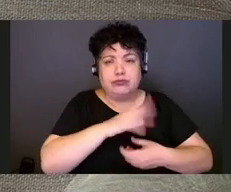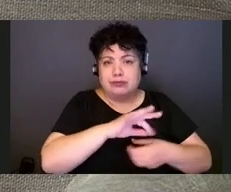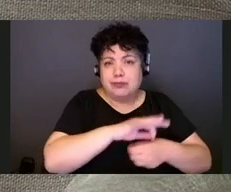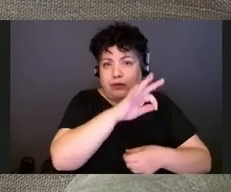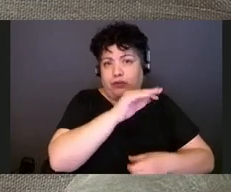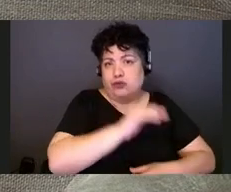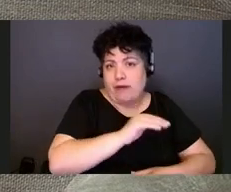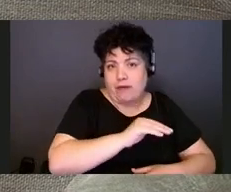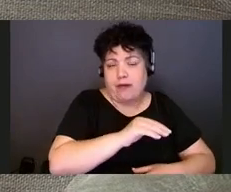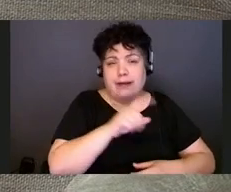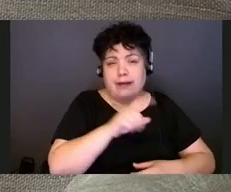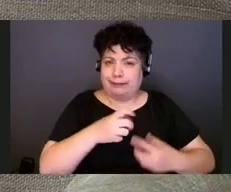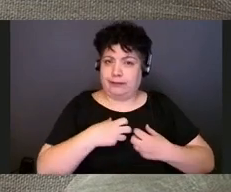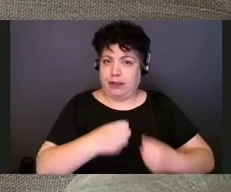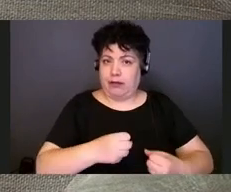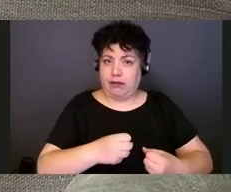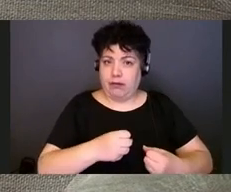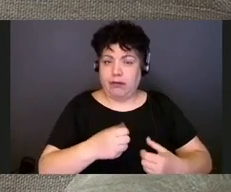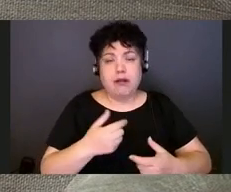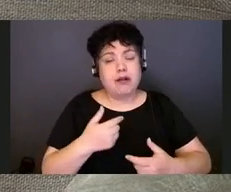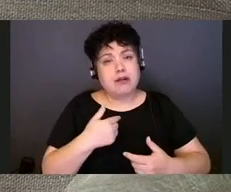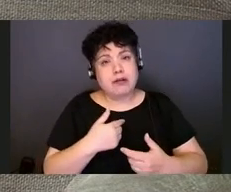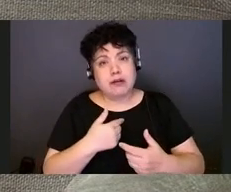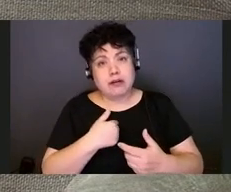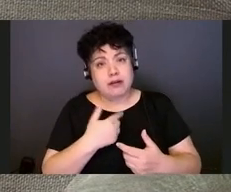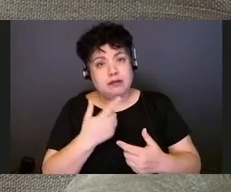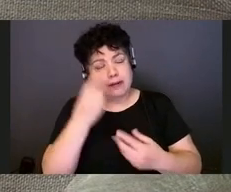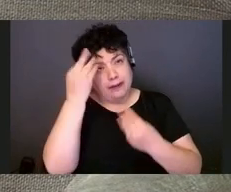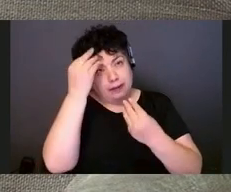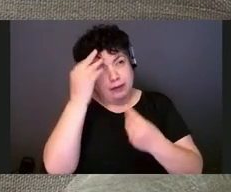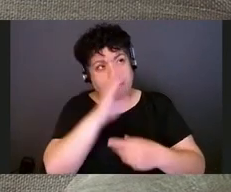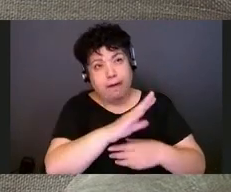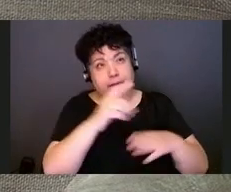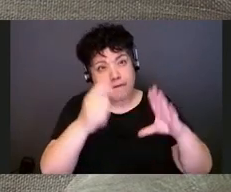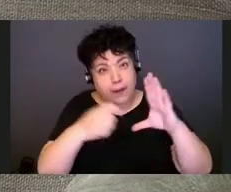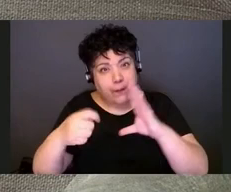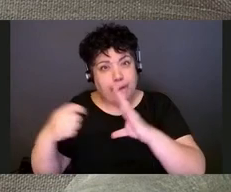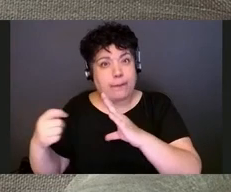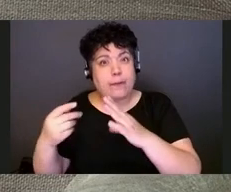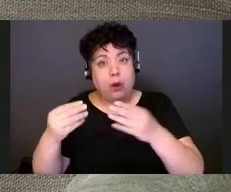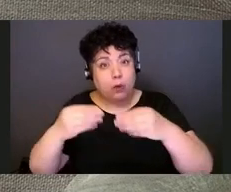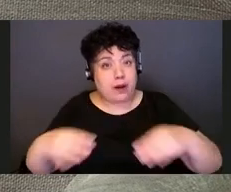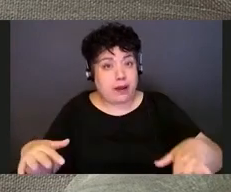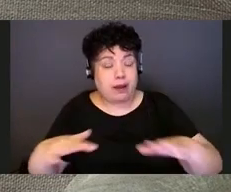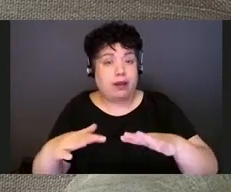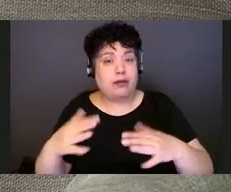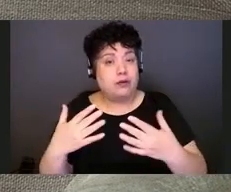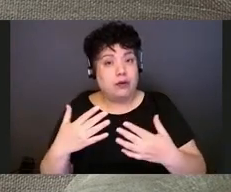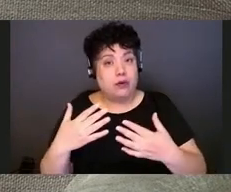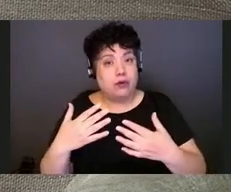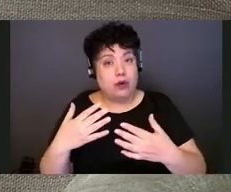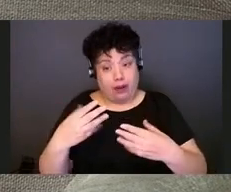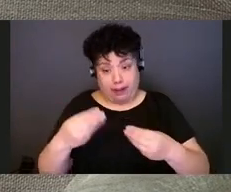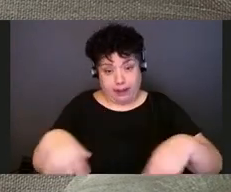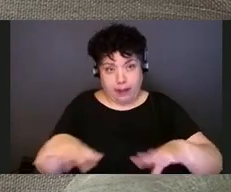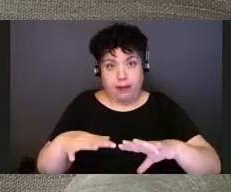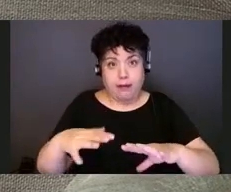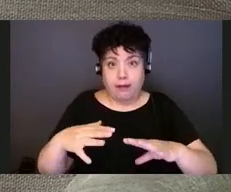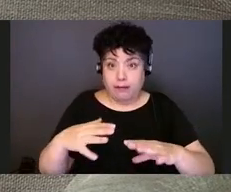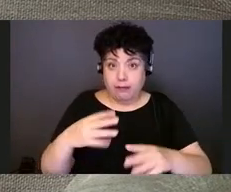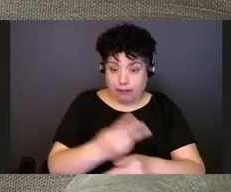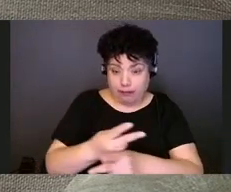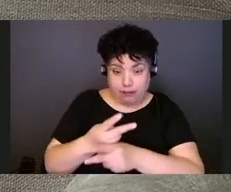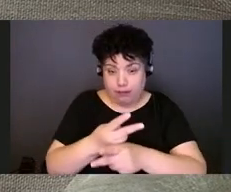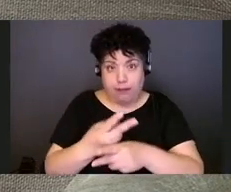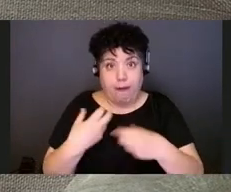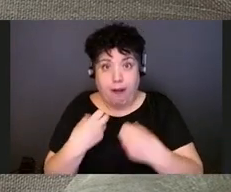I think about that in relation to your films and to land and the health of the land as well, and the relationship of children to